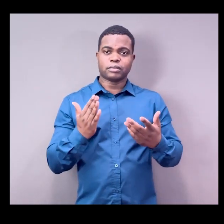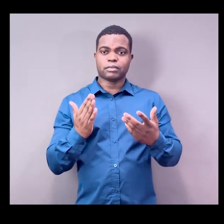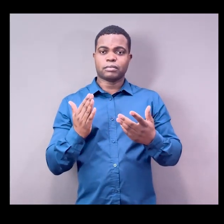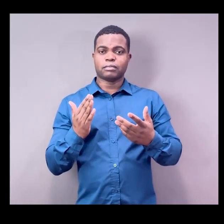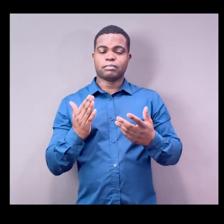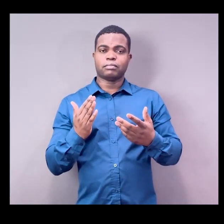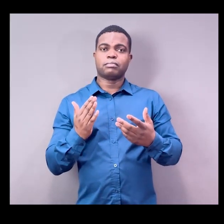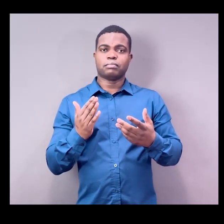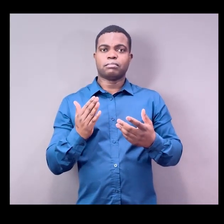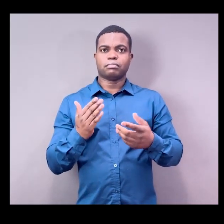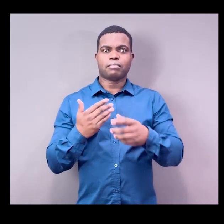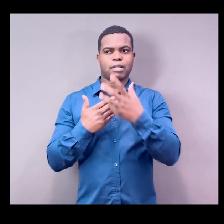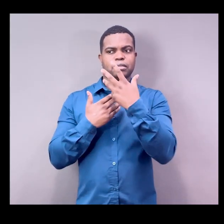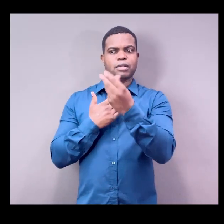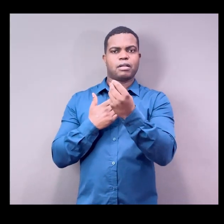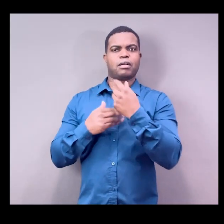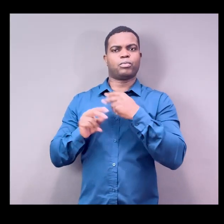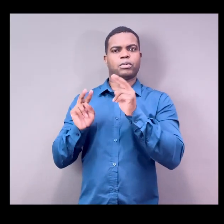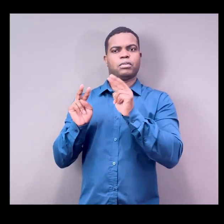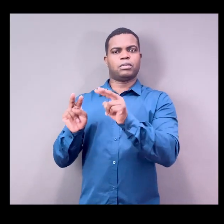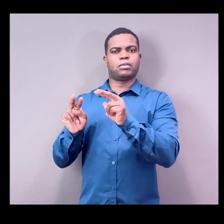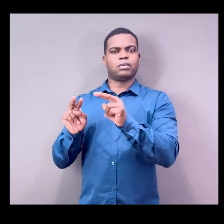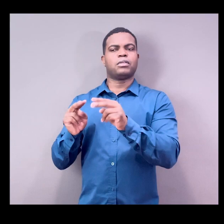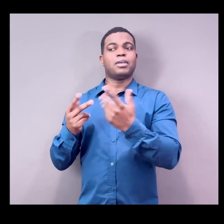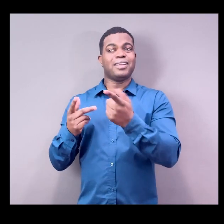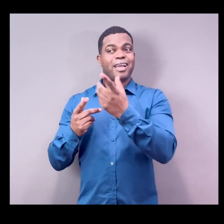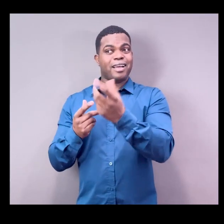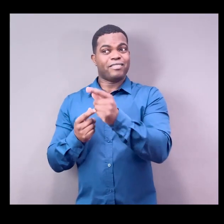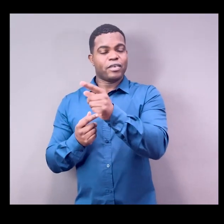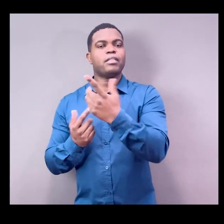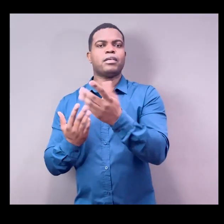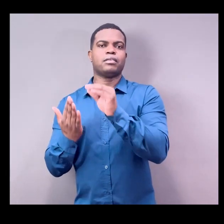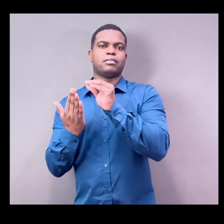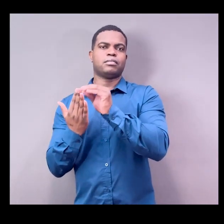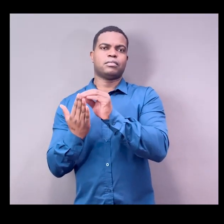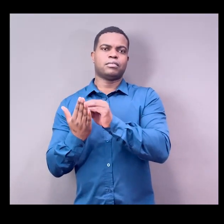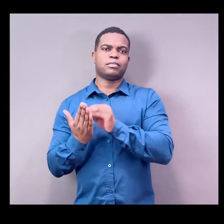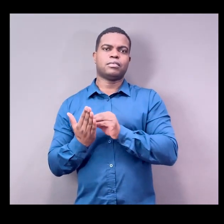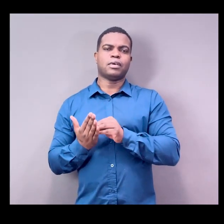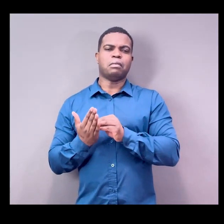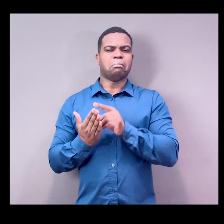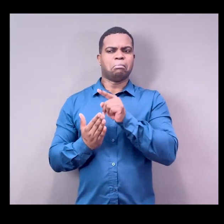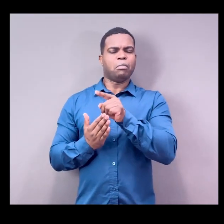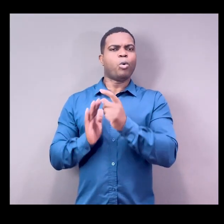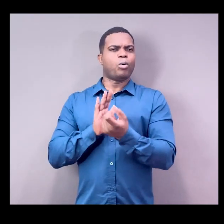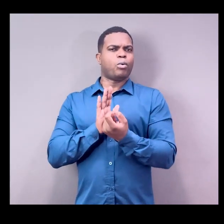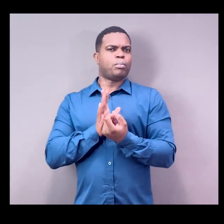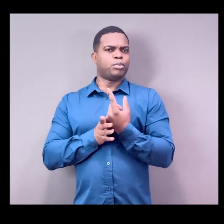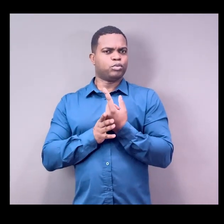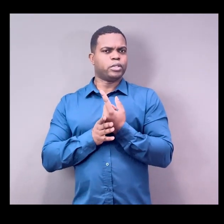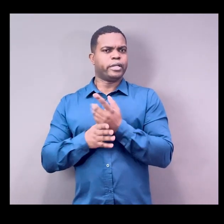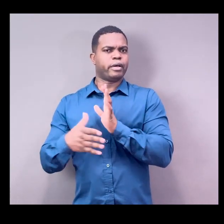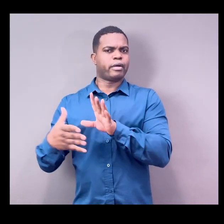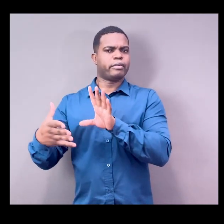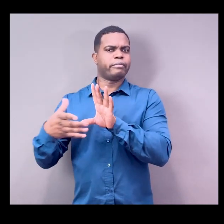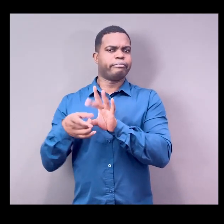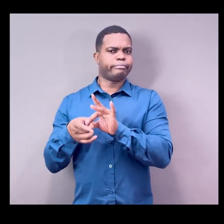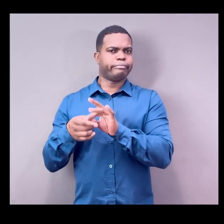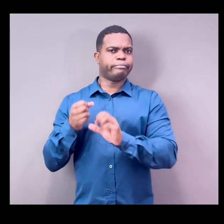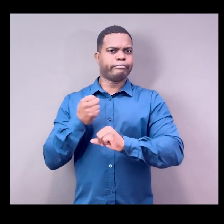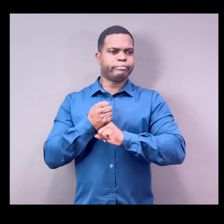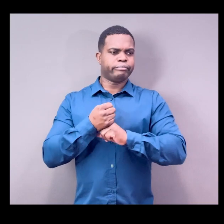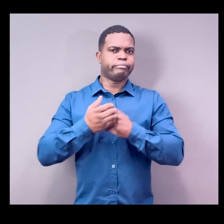initiative. So as you are getting those factors, you need to start listing them under